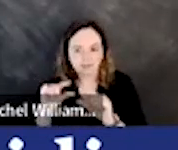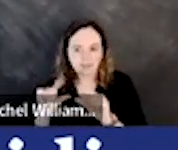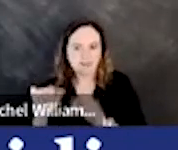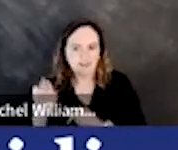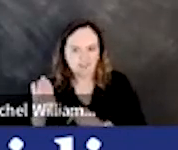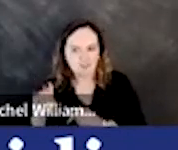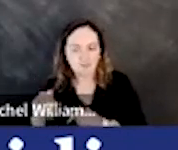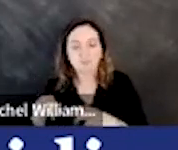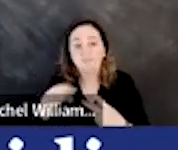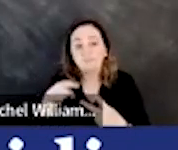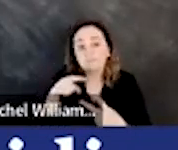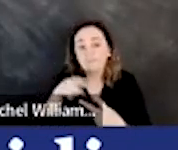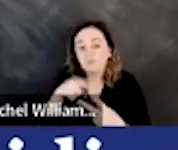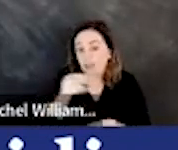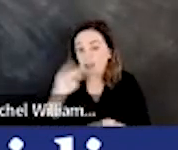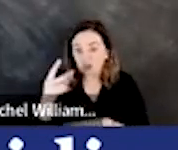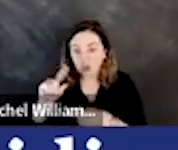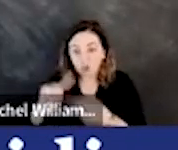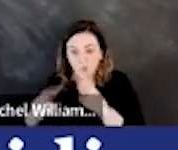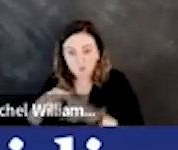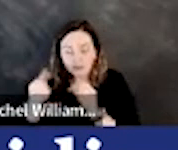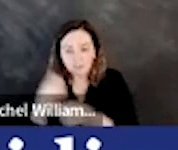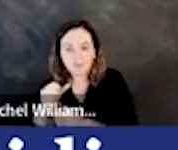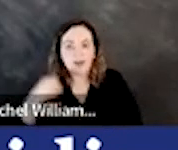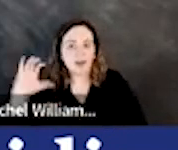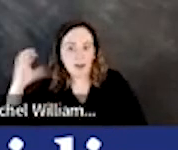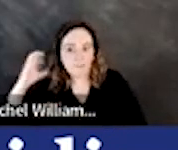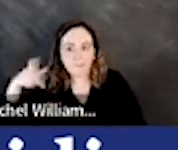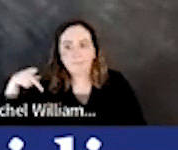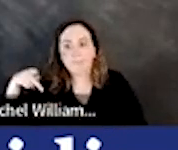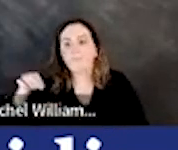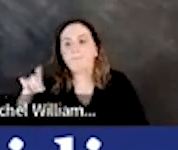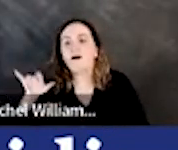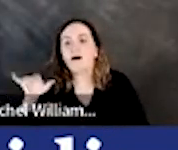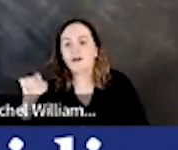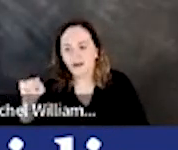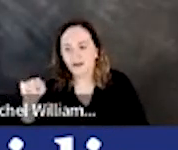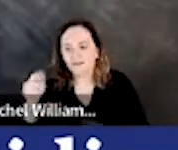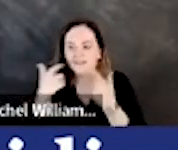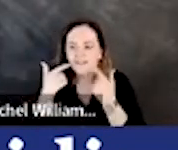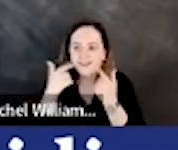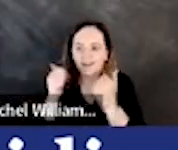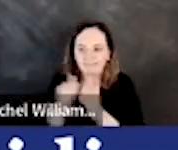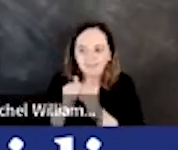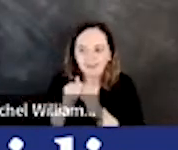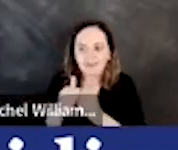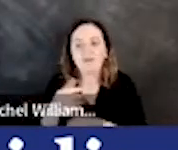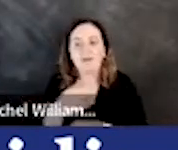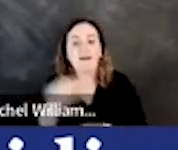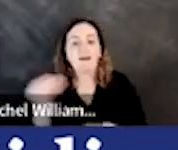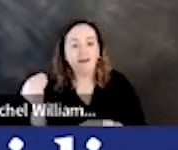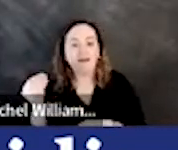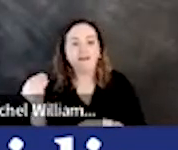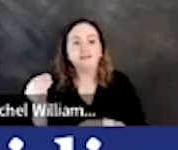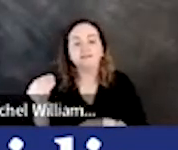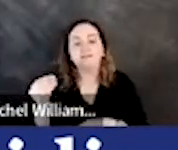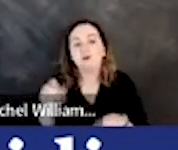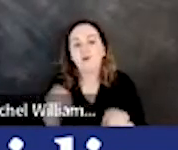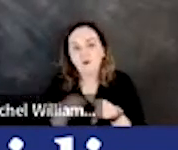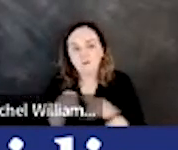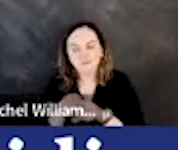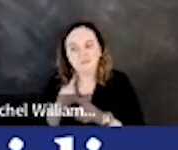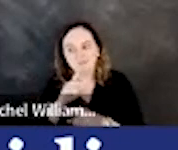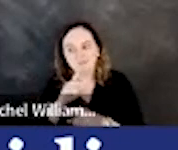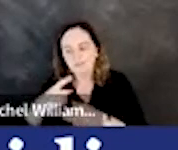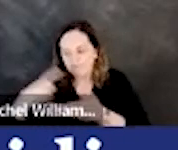friends created Inner Circle Podcast, a virtual space where they share laughs and positivity, but also tackle